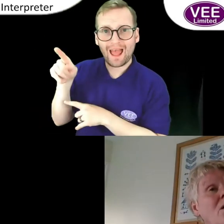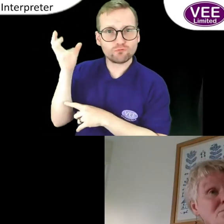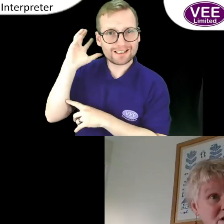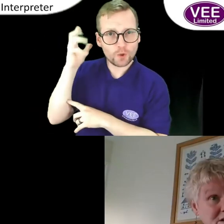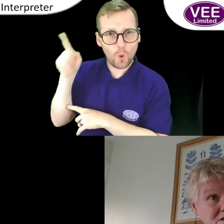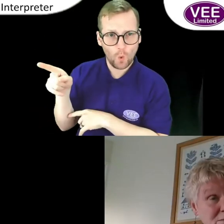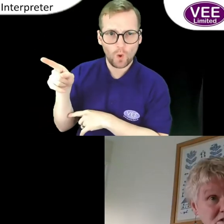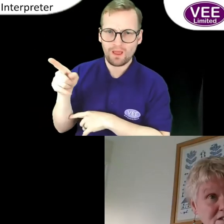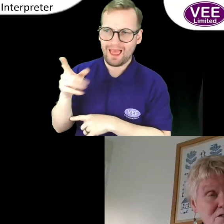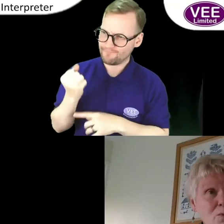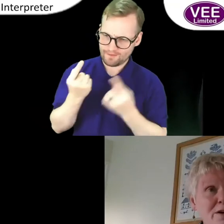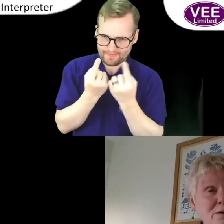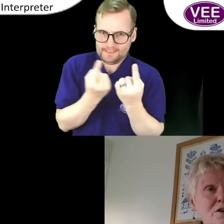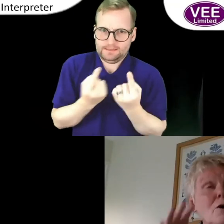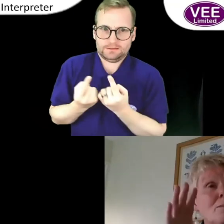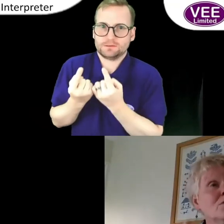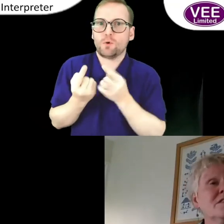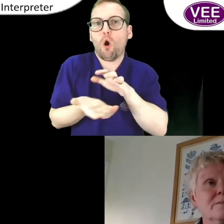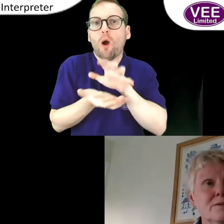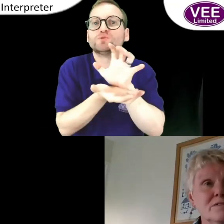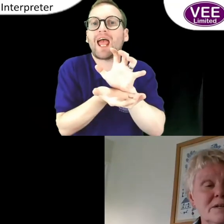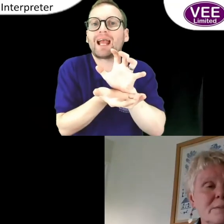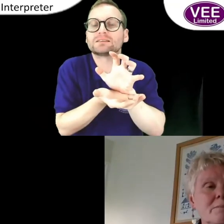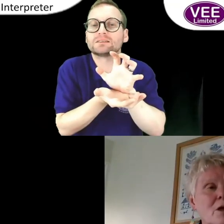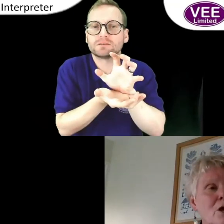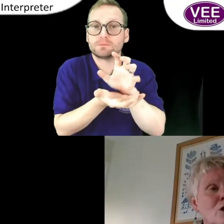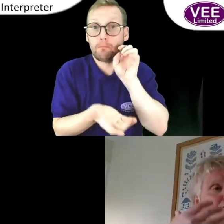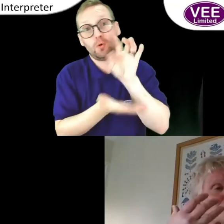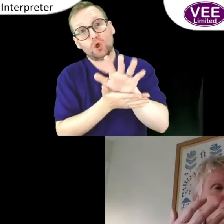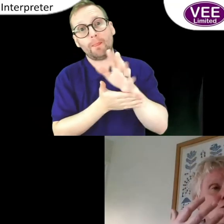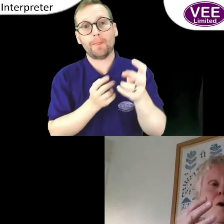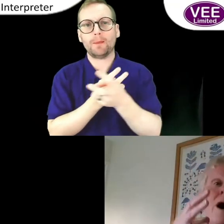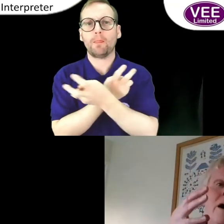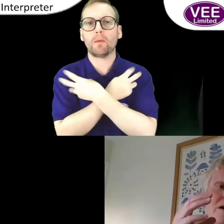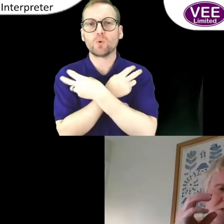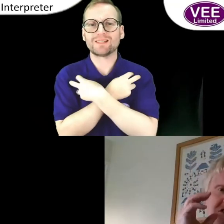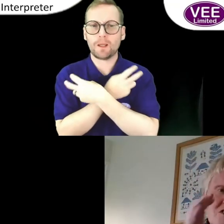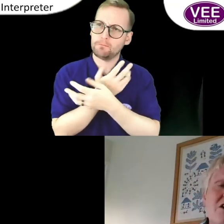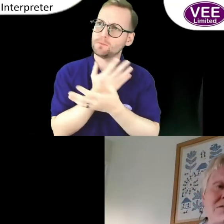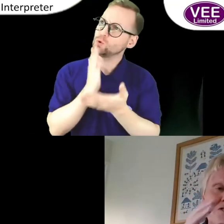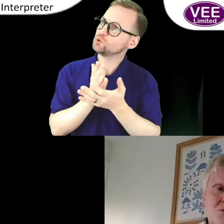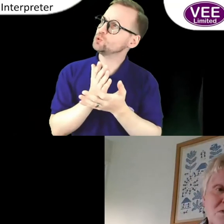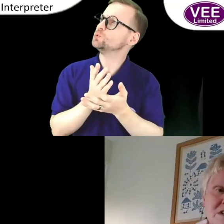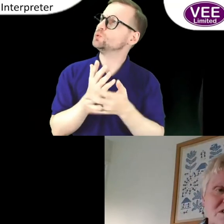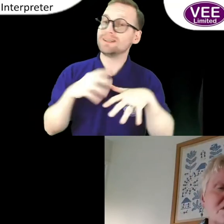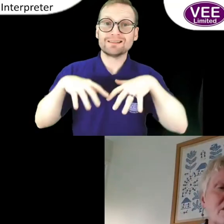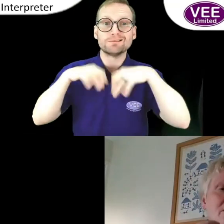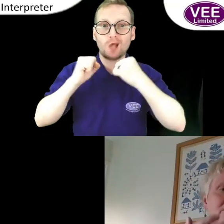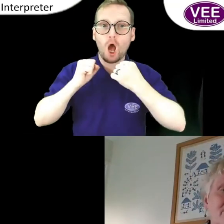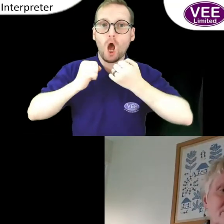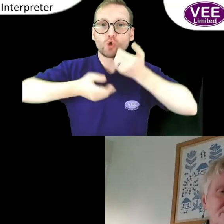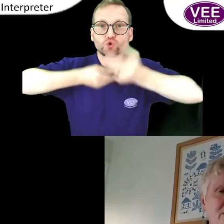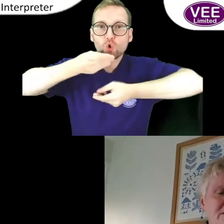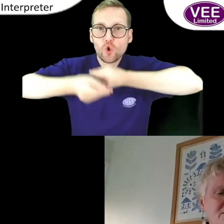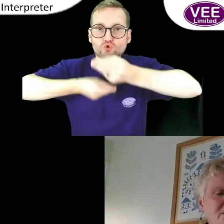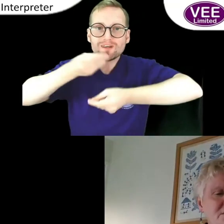were objects, and objects that we could put in the museum to start stories